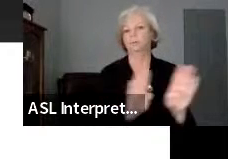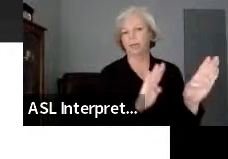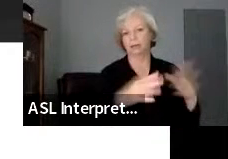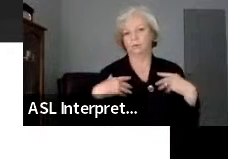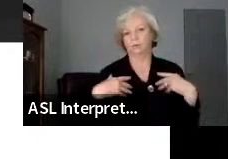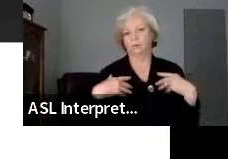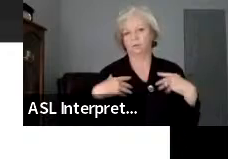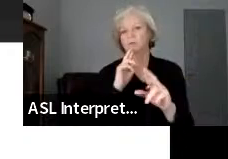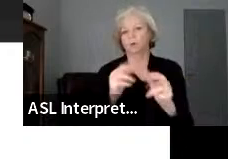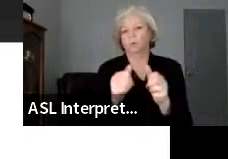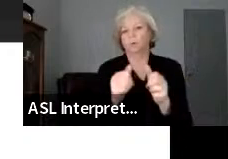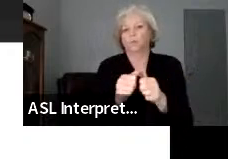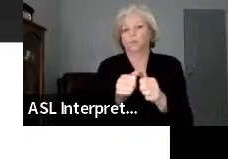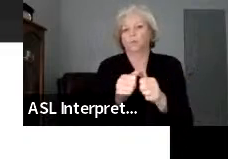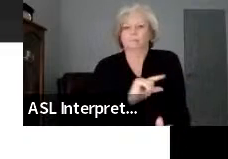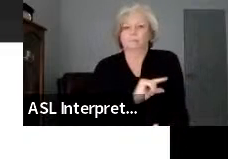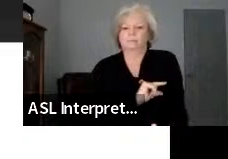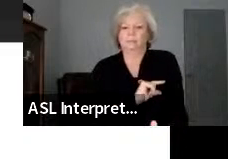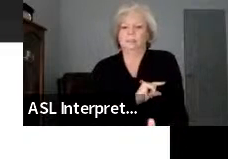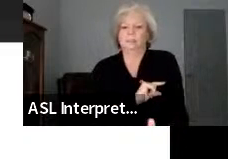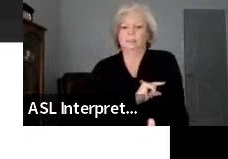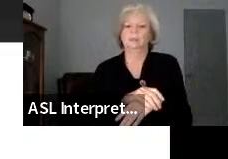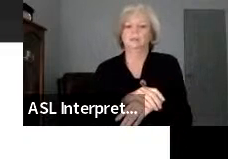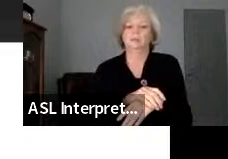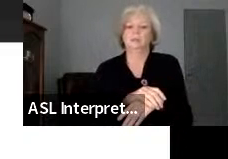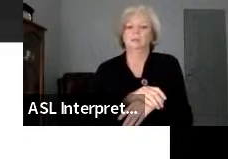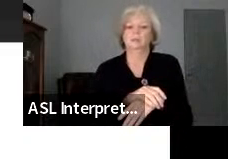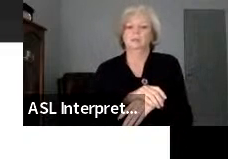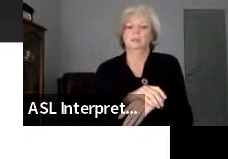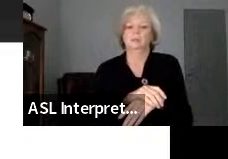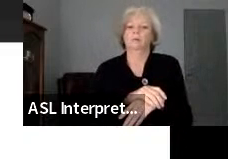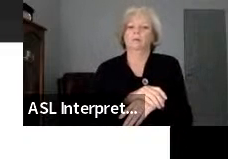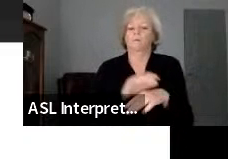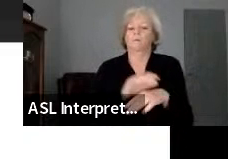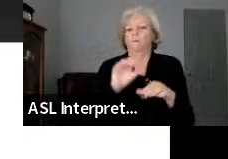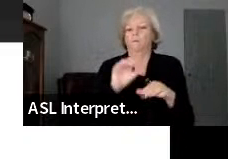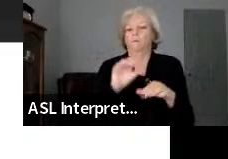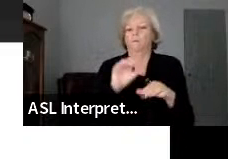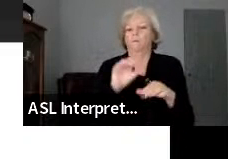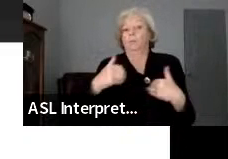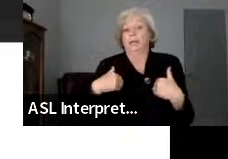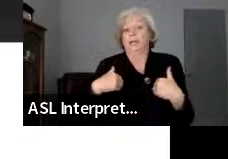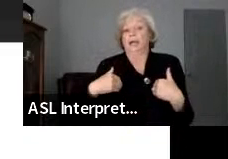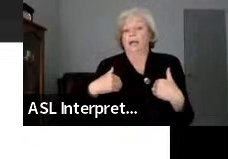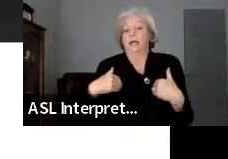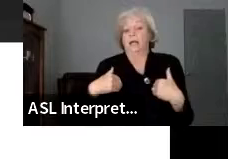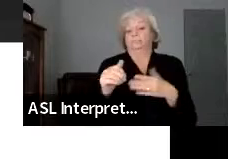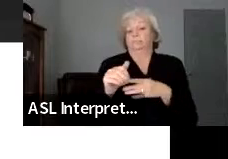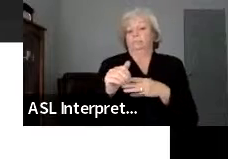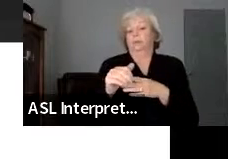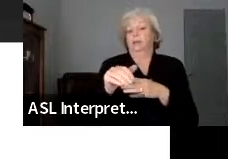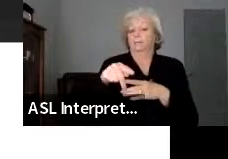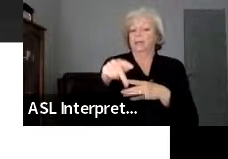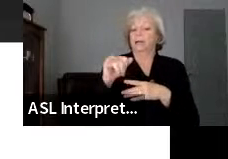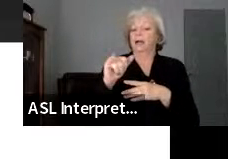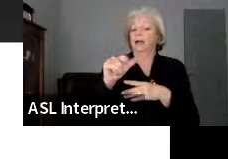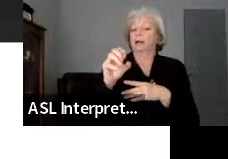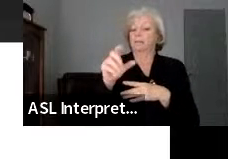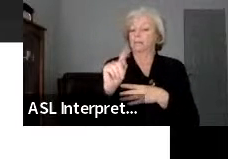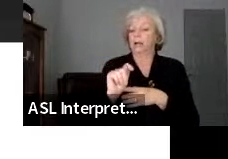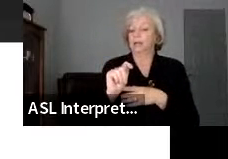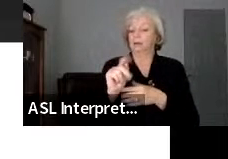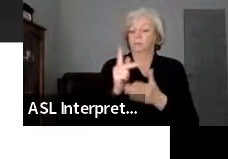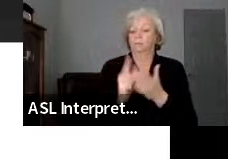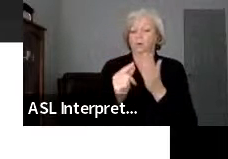it's questionable, we have a pilot program right now called Community Assessment, Treatment and